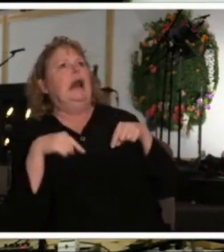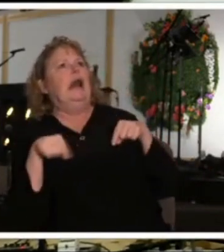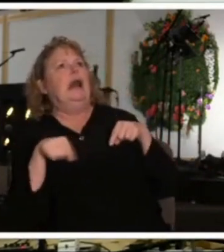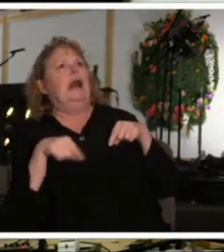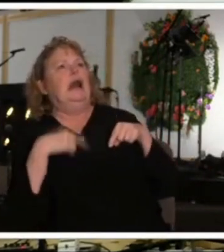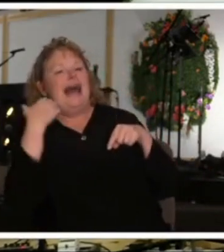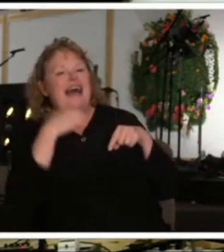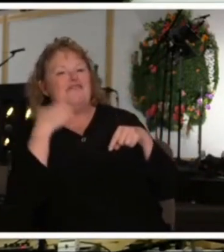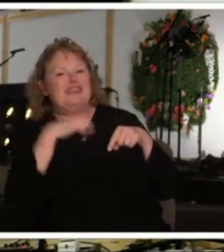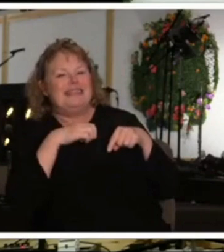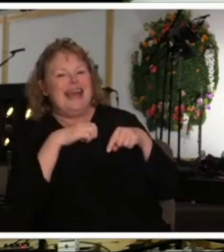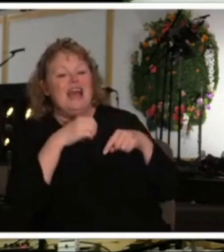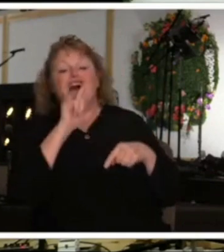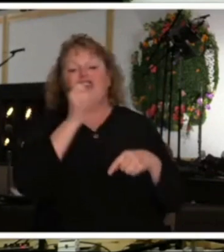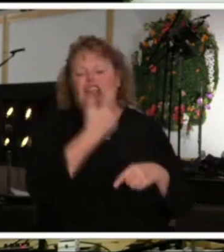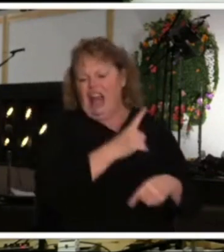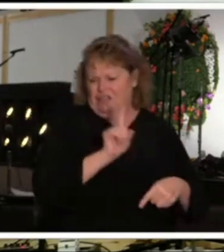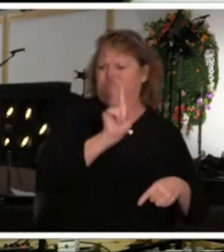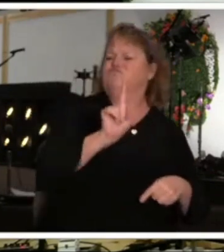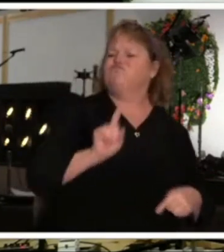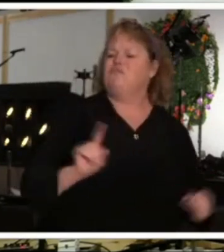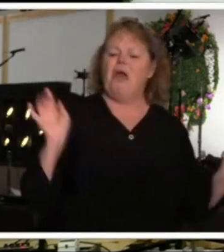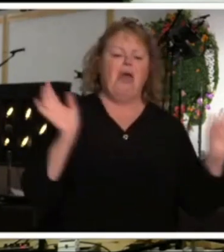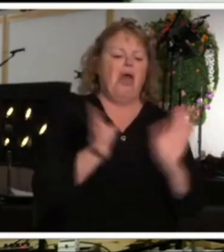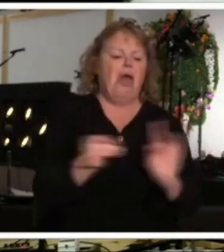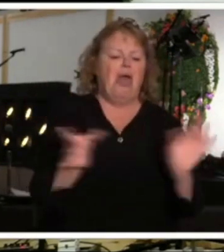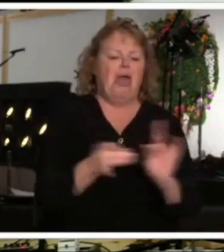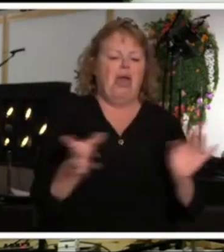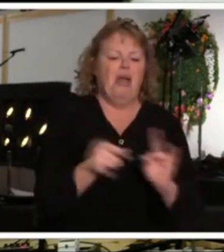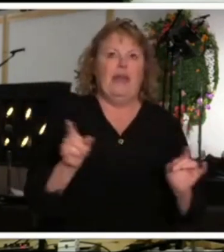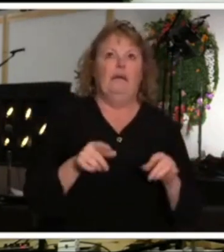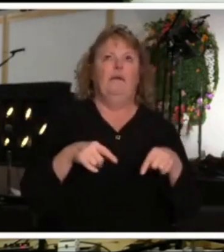Day after day, Goliath came out and taunted them.